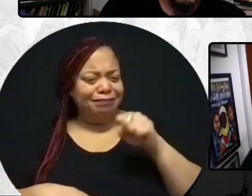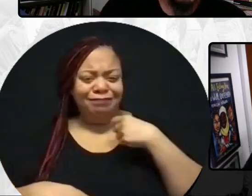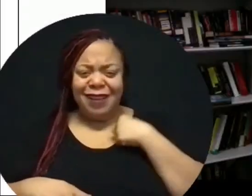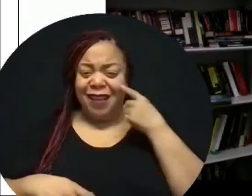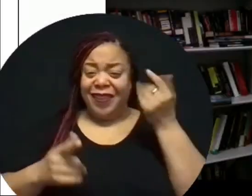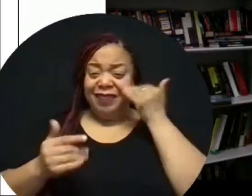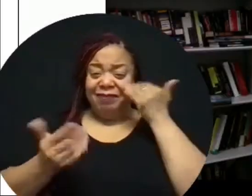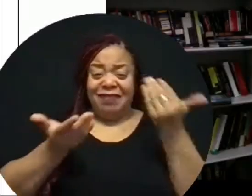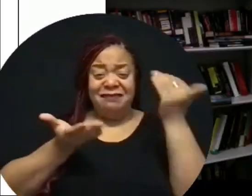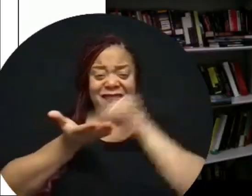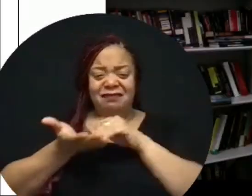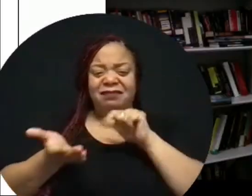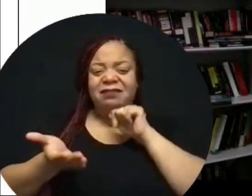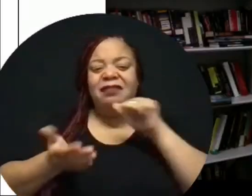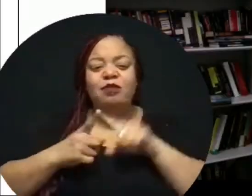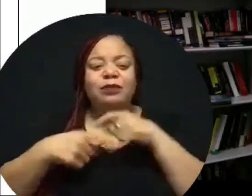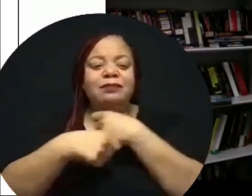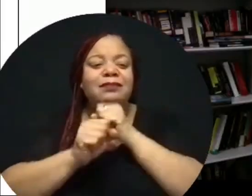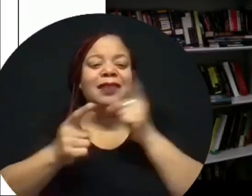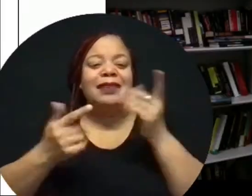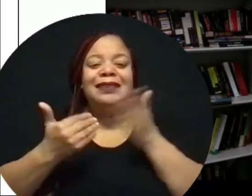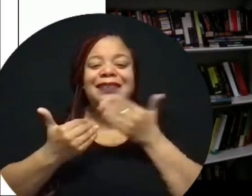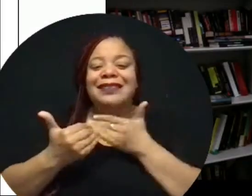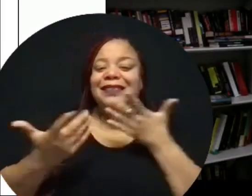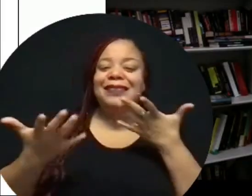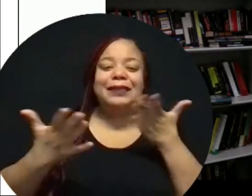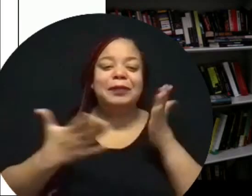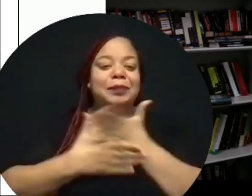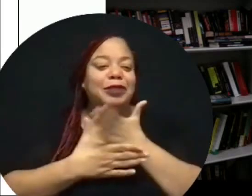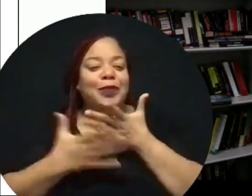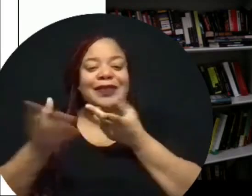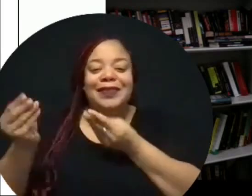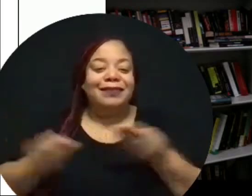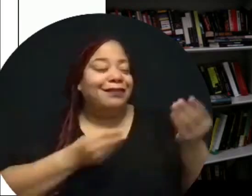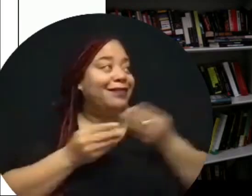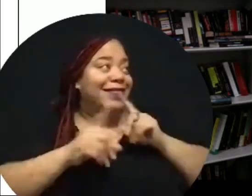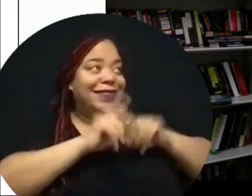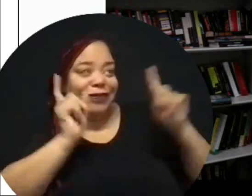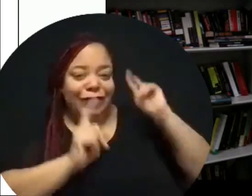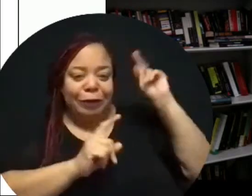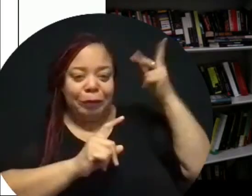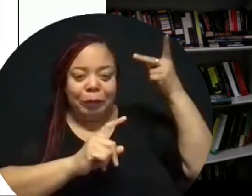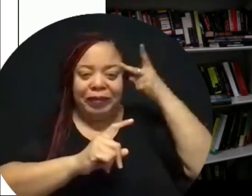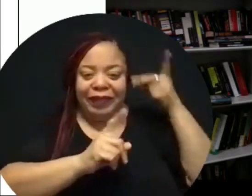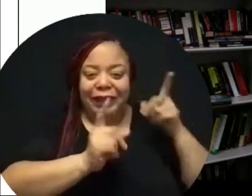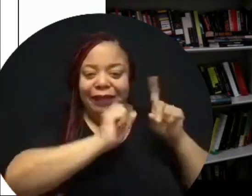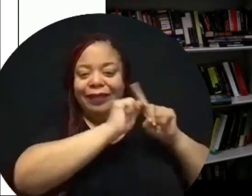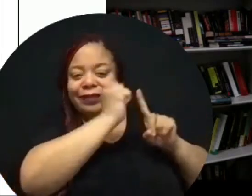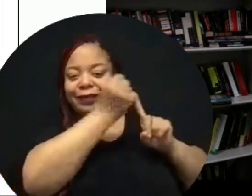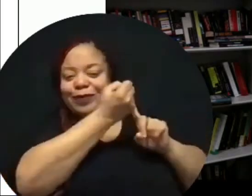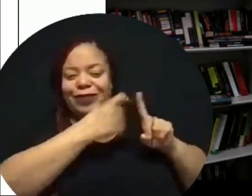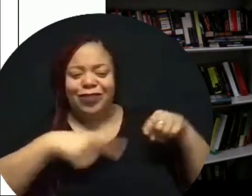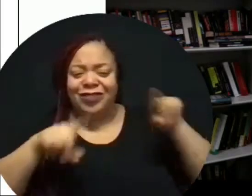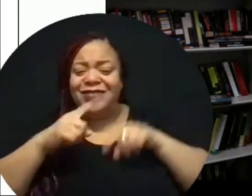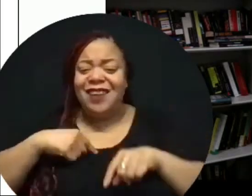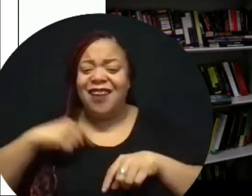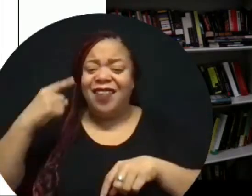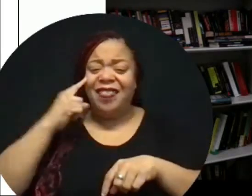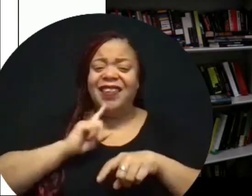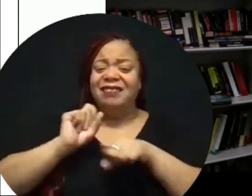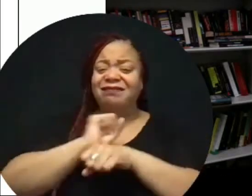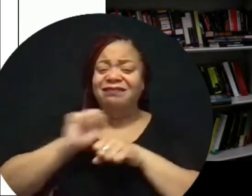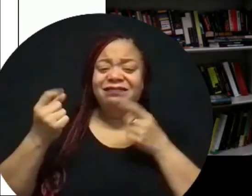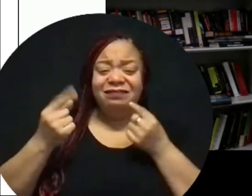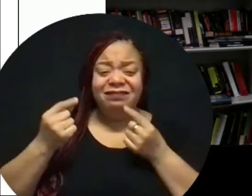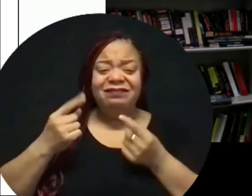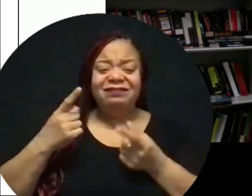by recently looking through, just court records for Essex County, Virginia in the 18th century. This is